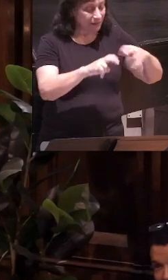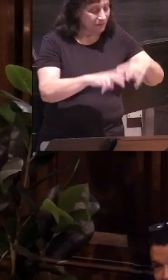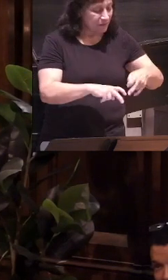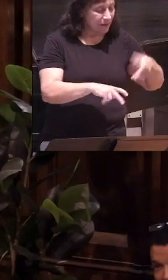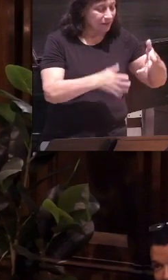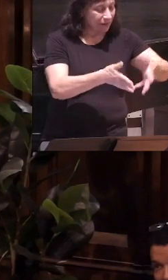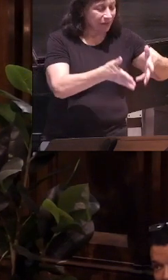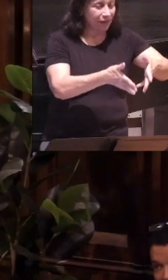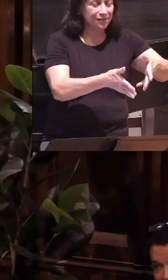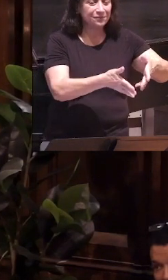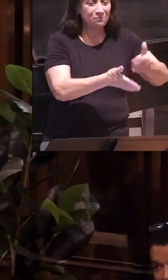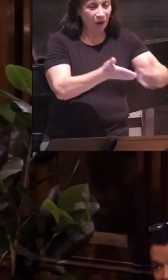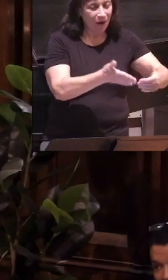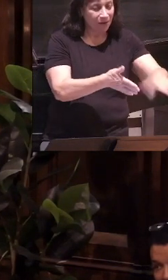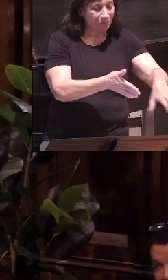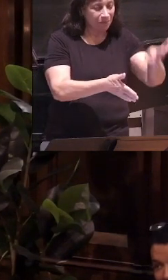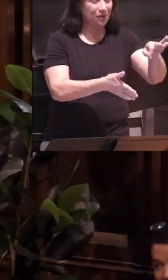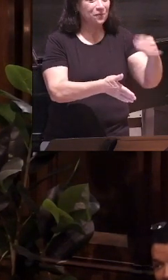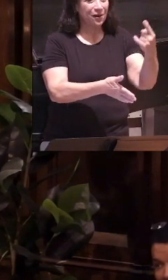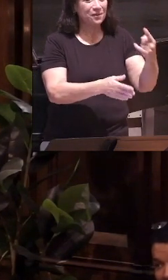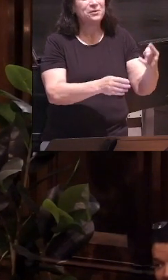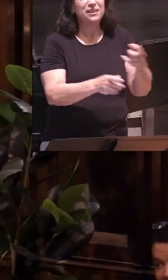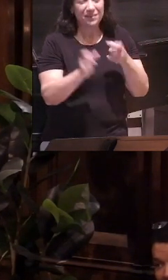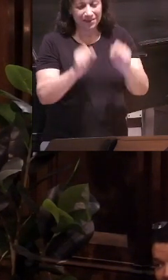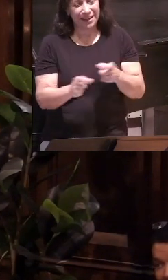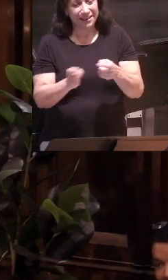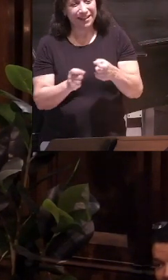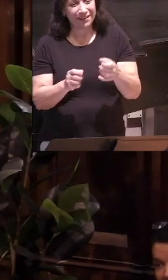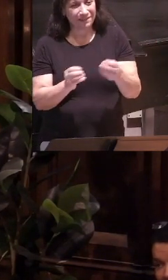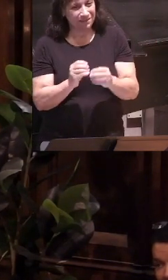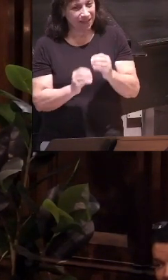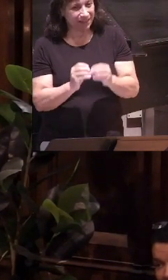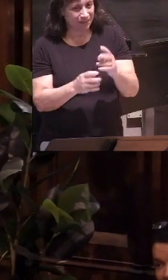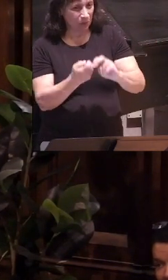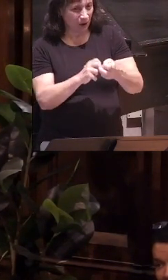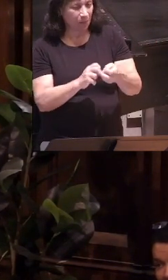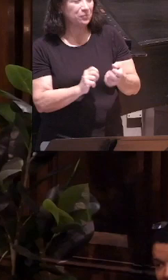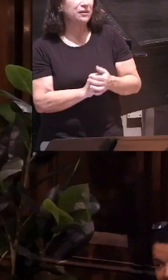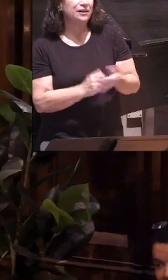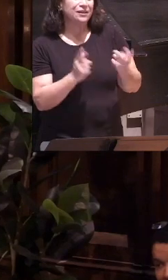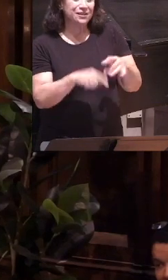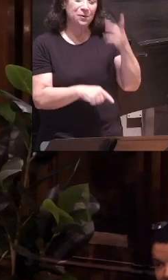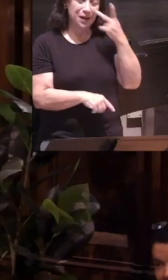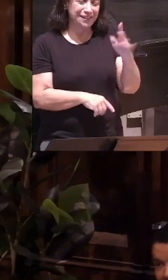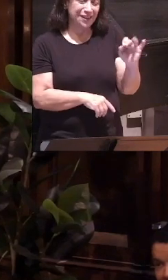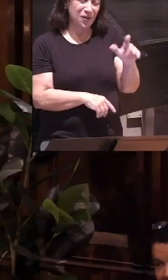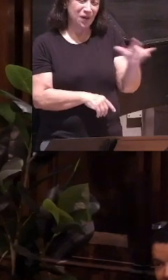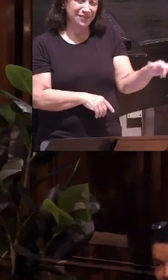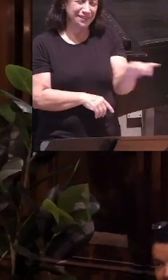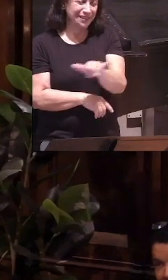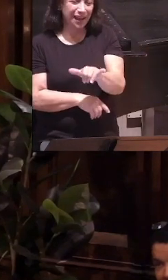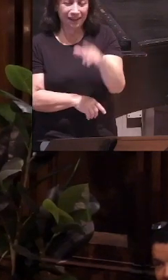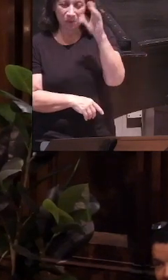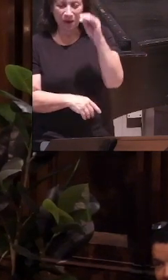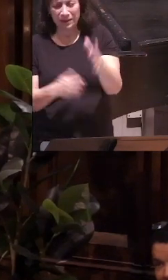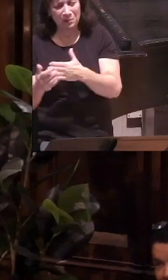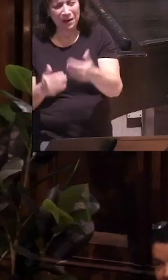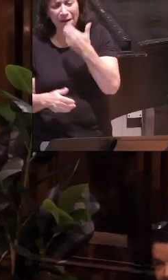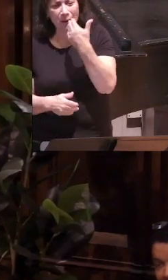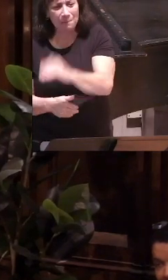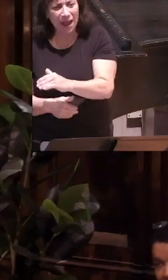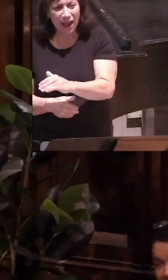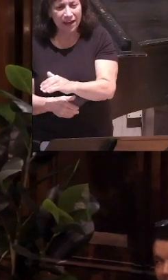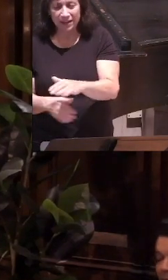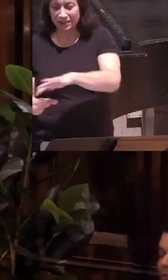spares, you can deal with it. So I see Earl like that little boy. No matter how bad things